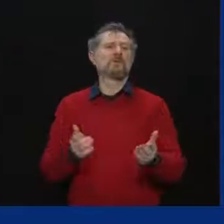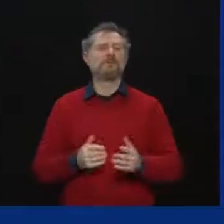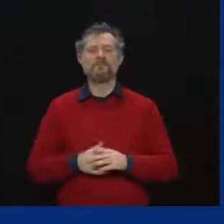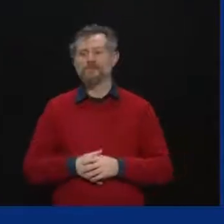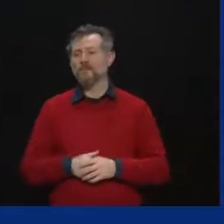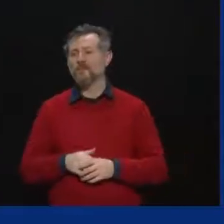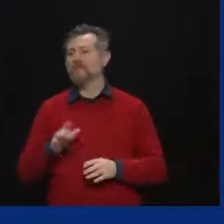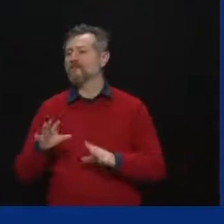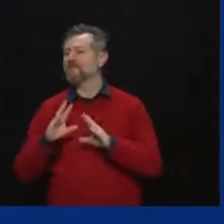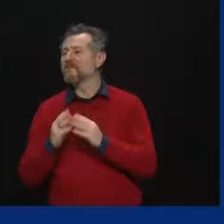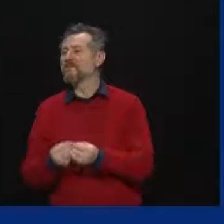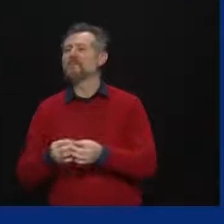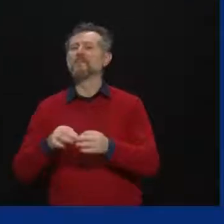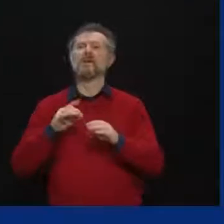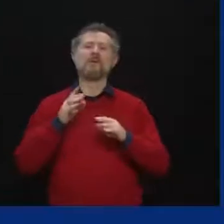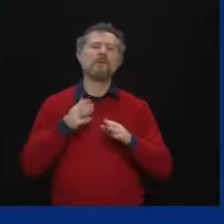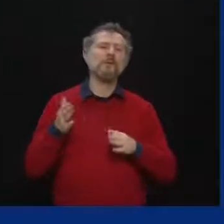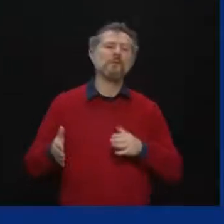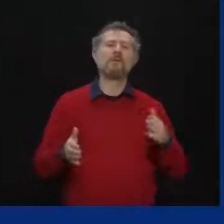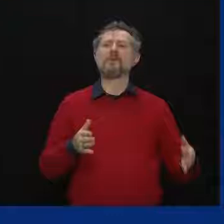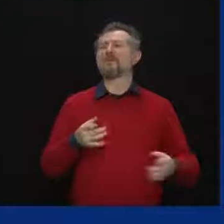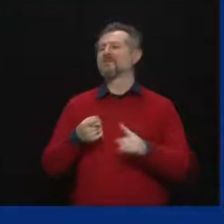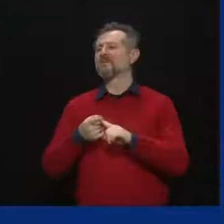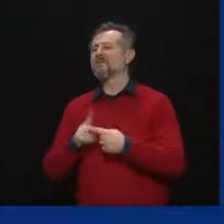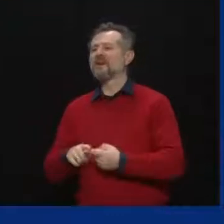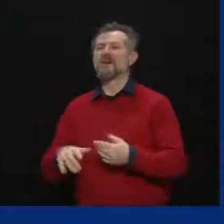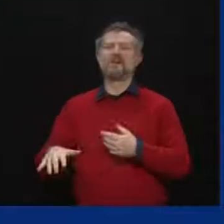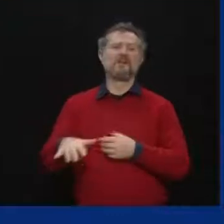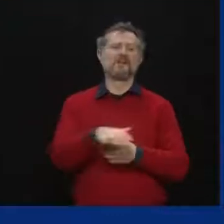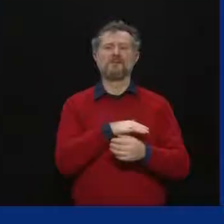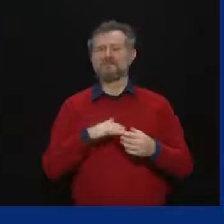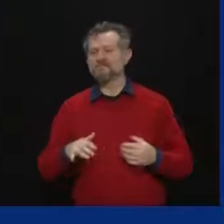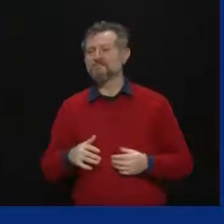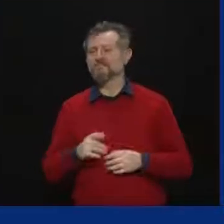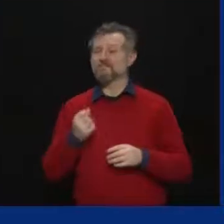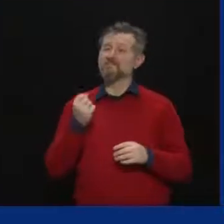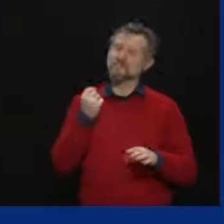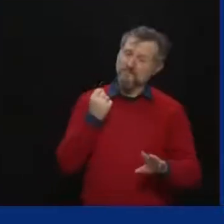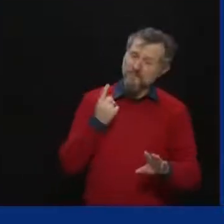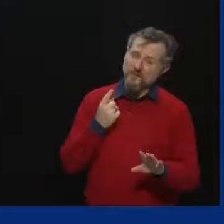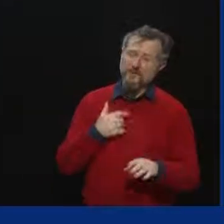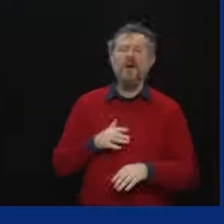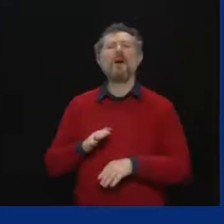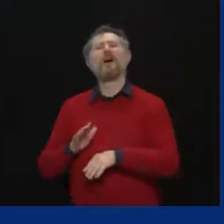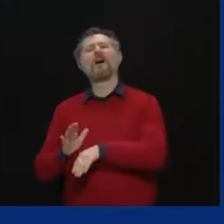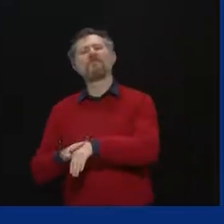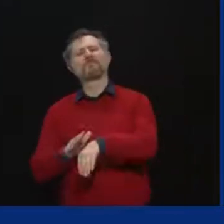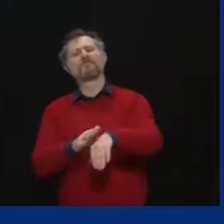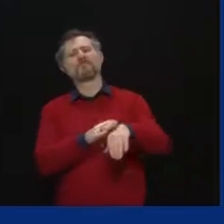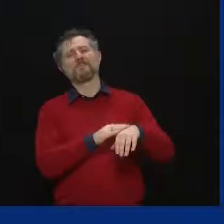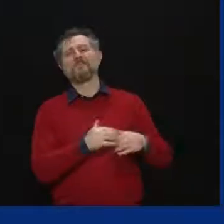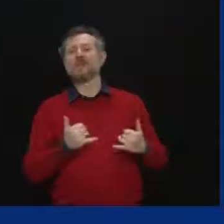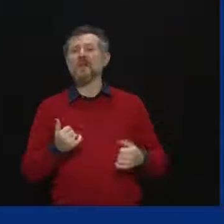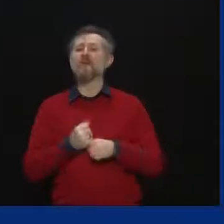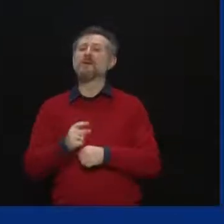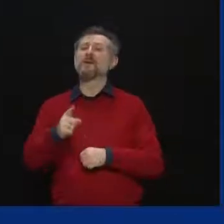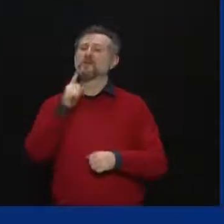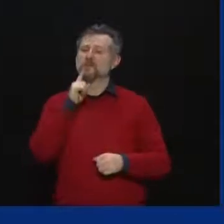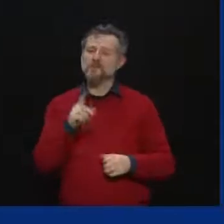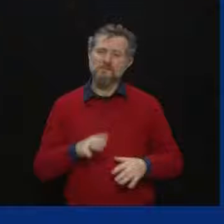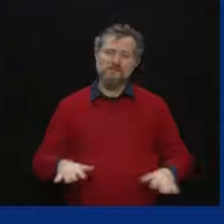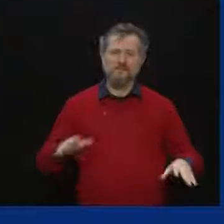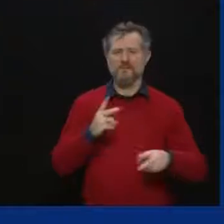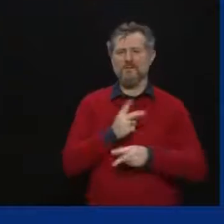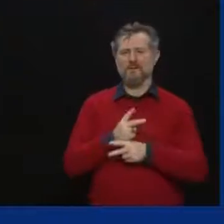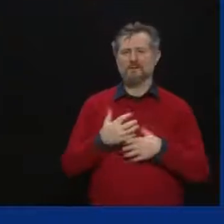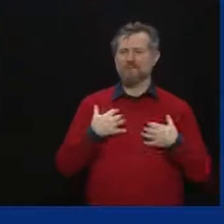ones, their neighbors, their friends. But also a reminder that we have to take the steps now to make sure that everybody we love is with us for the next holiday season,